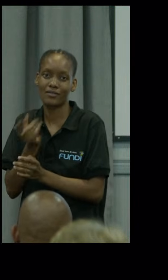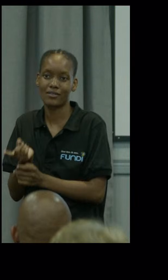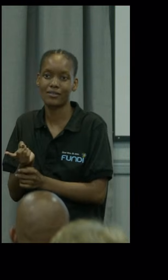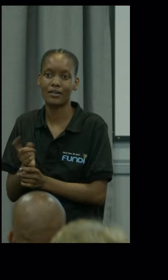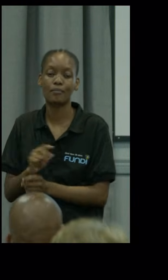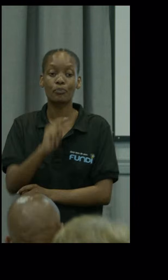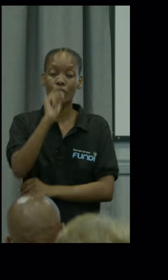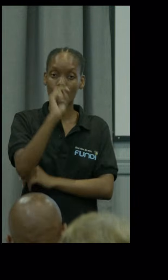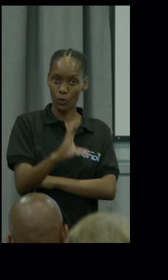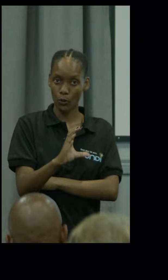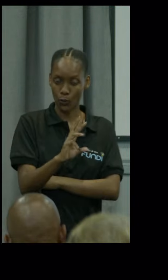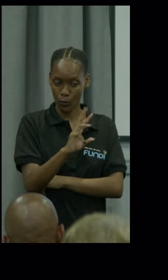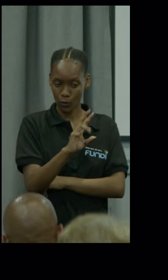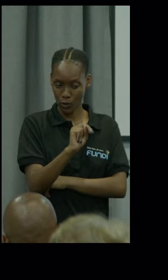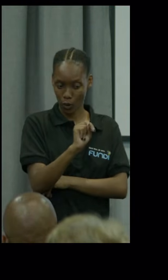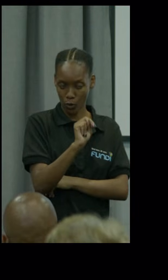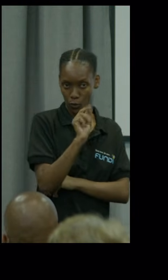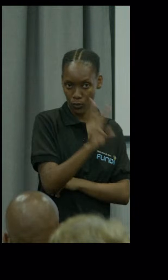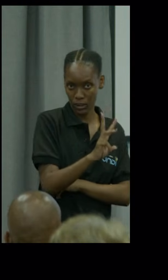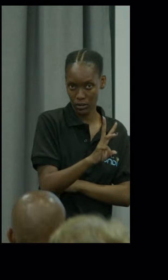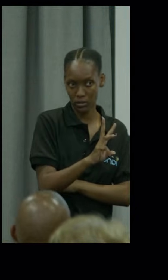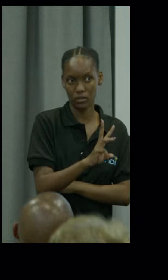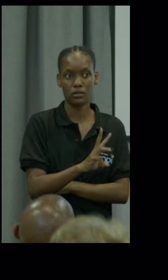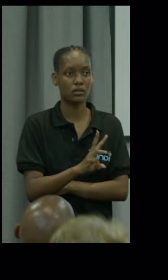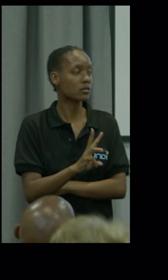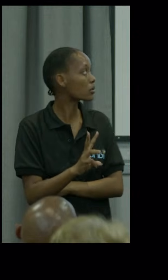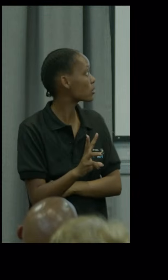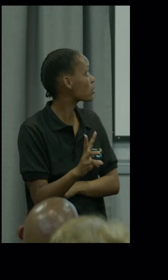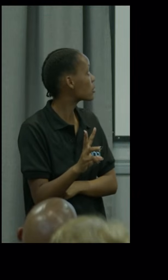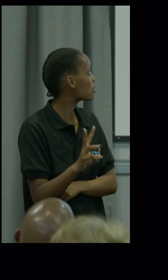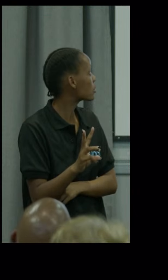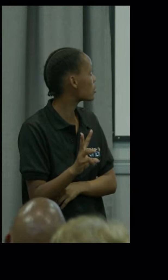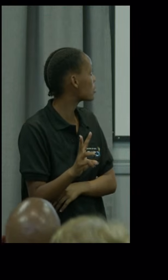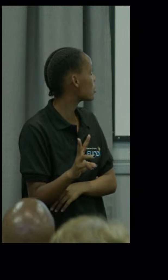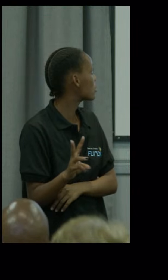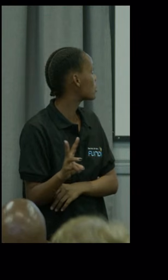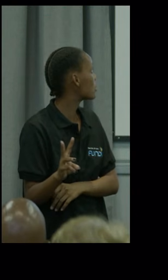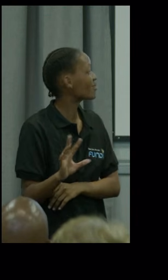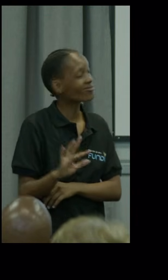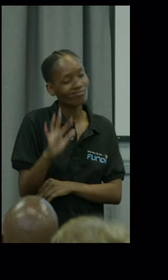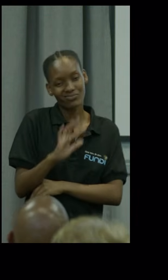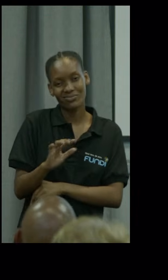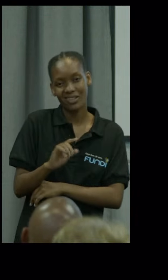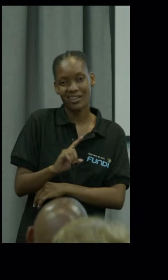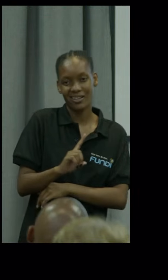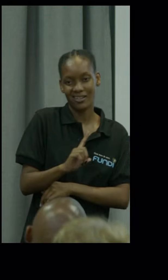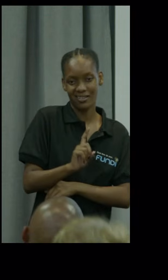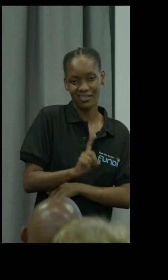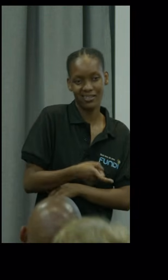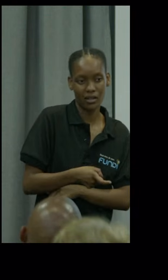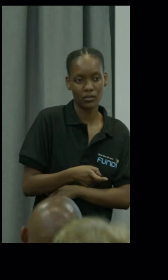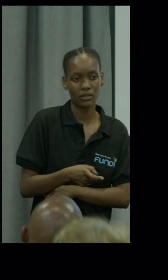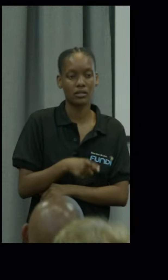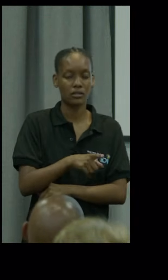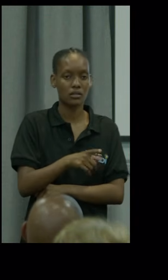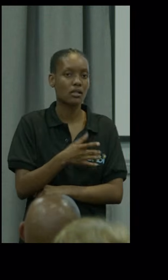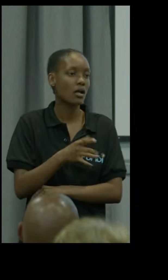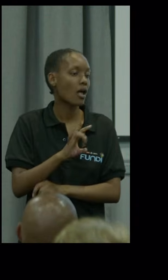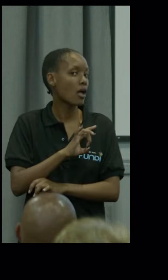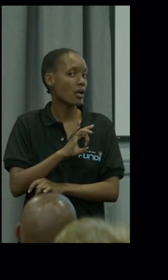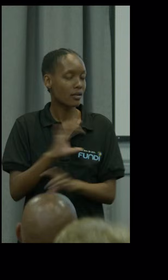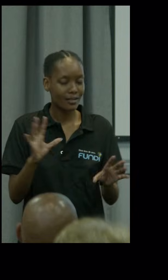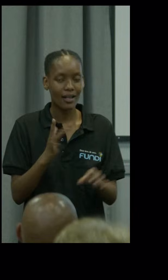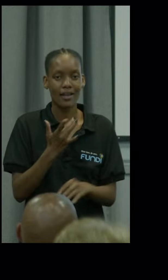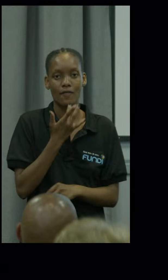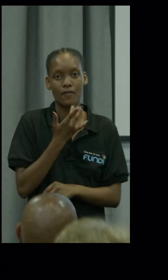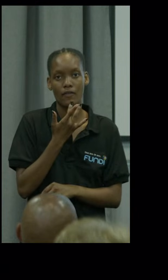Northwest, but not, you know, schools that are around about 1,000, here quintile 5 is clearly favored. But